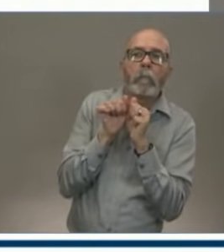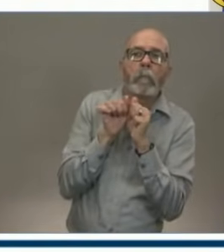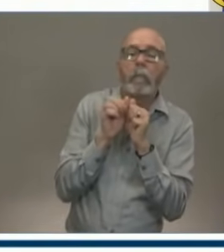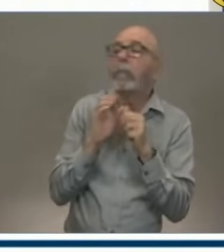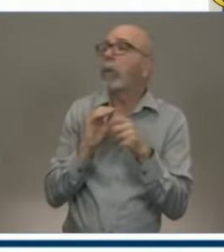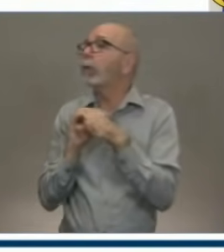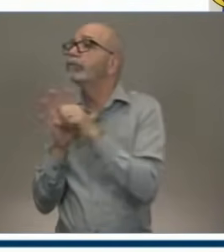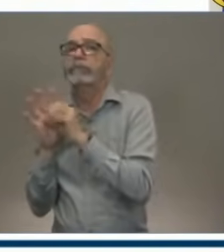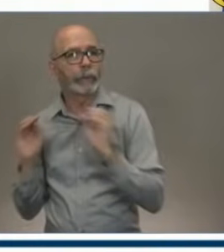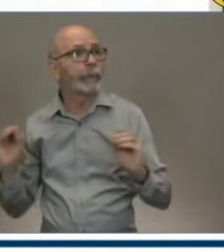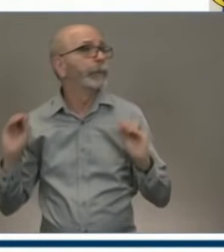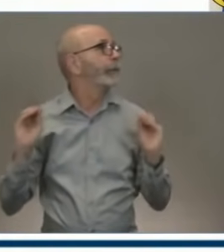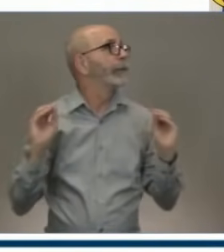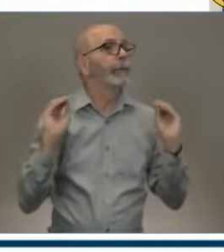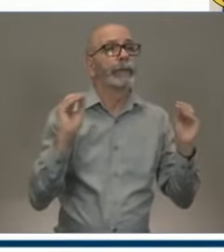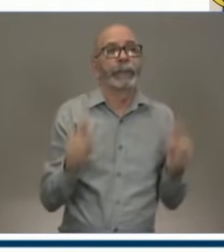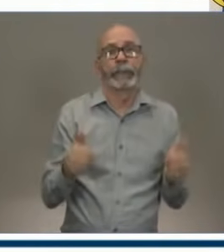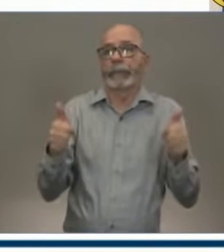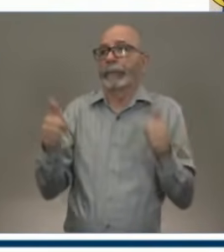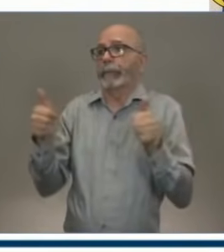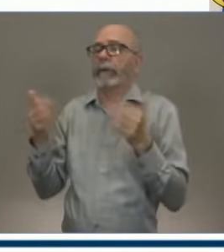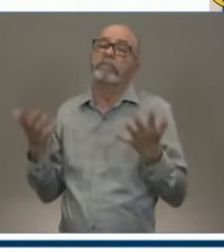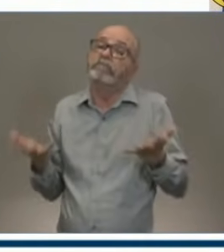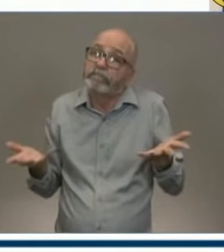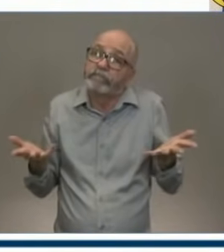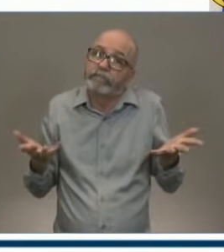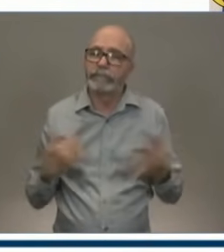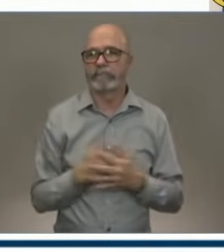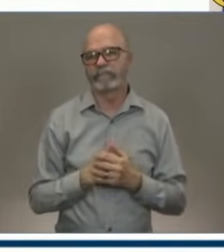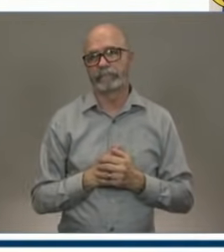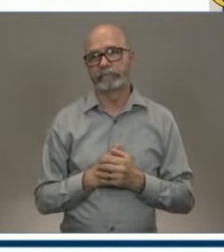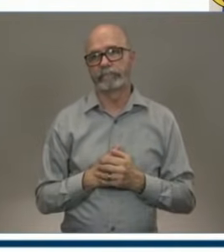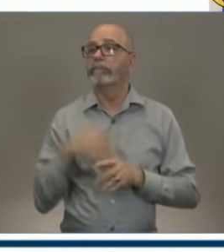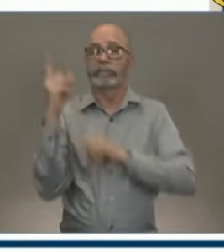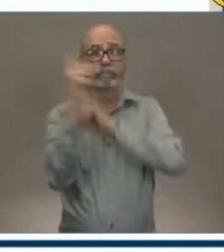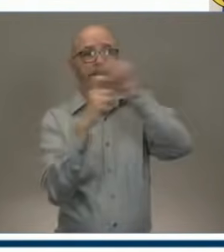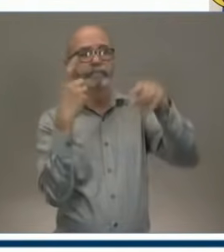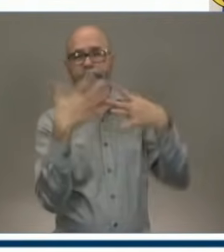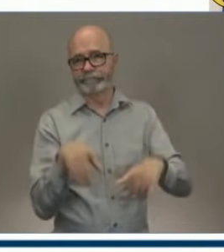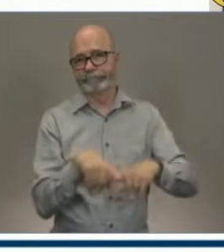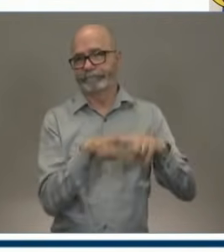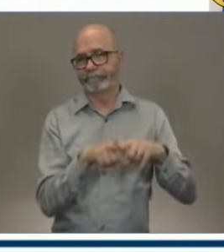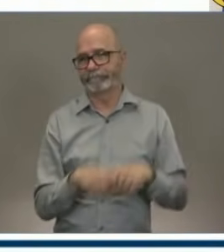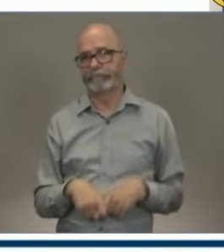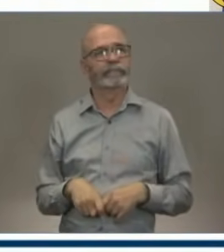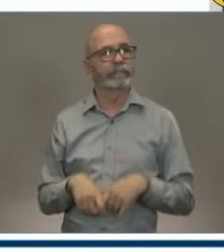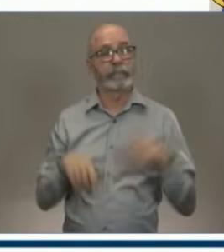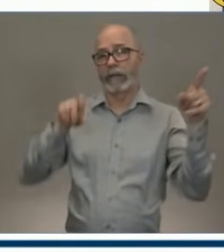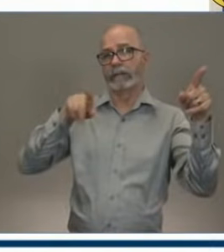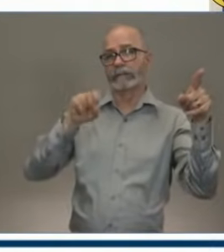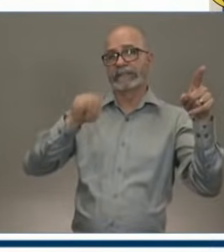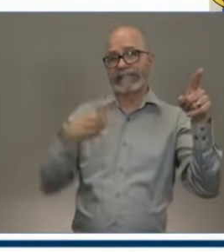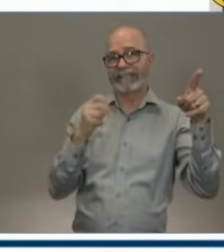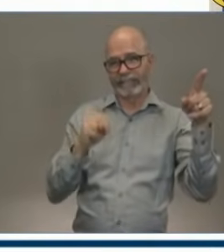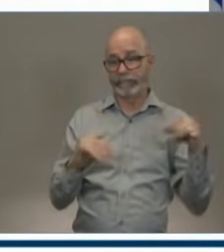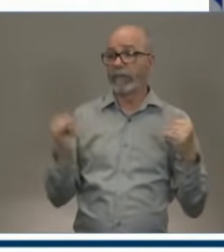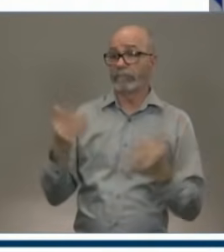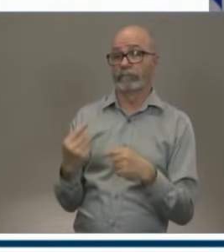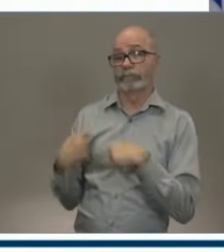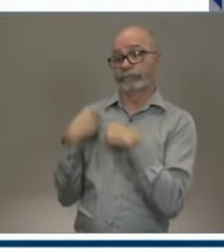That's all the time that we have for questions today. Thank you, Chrissy. It's been 14 days since the holiday season, and so far it seems like we've come through it